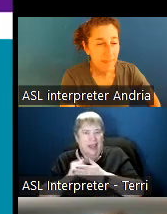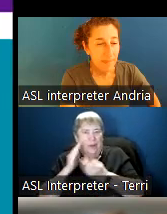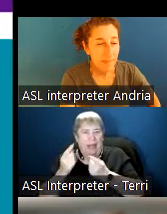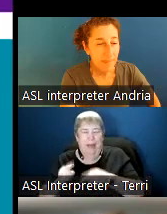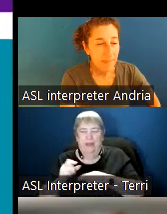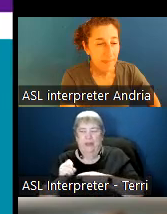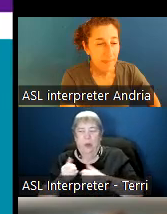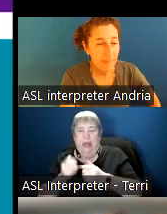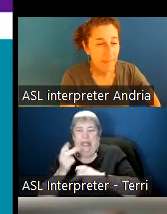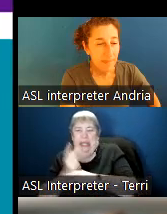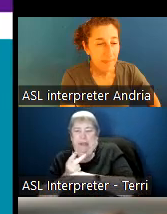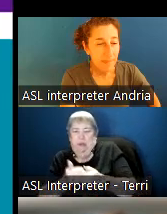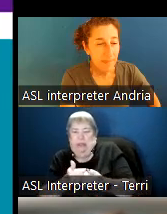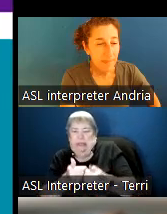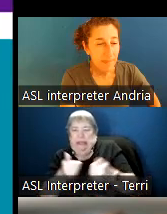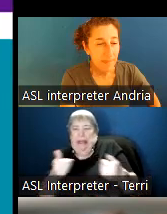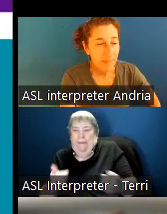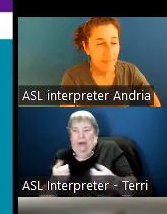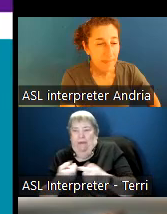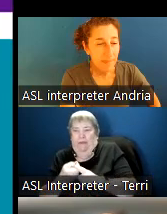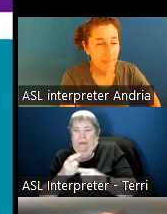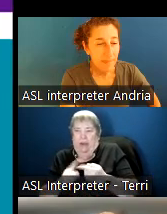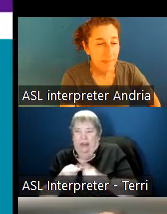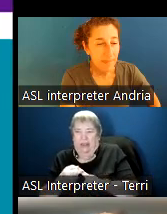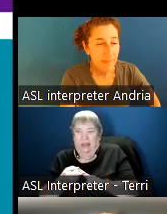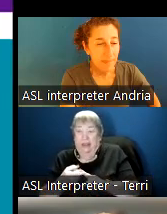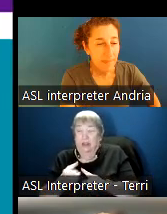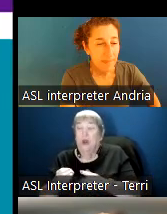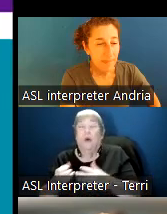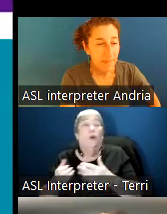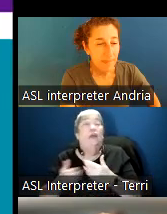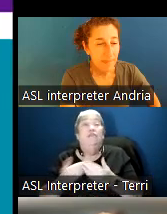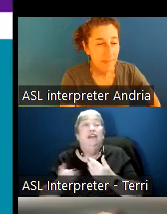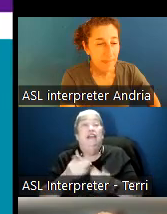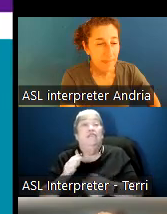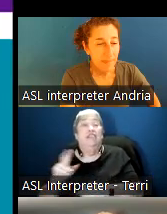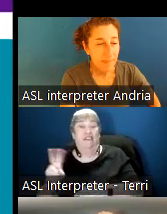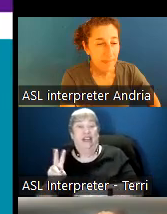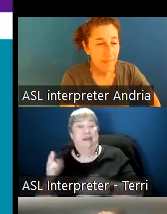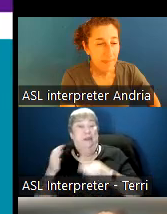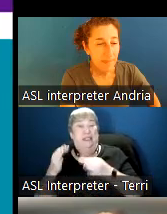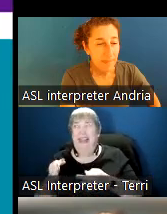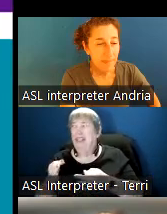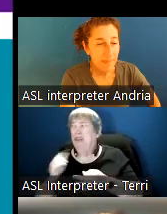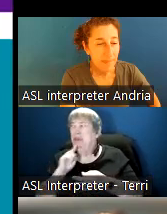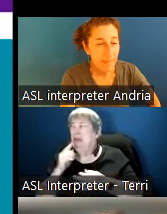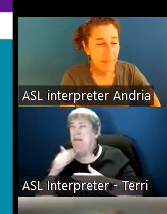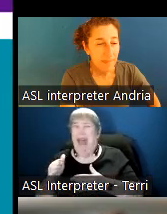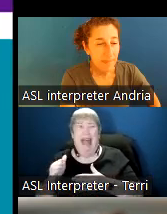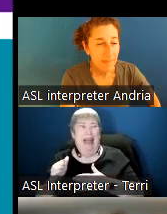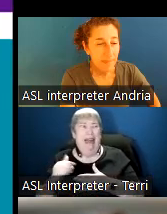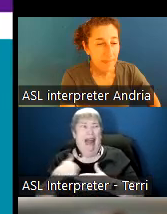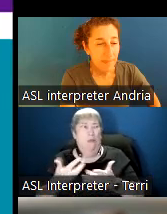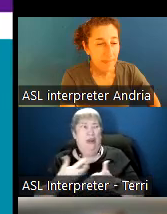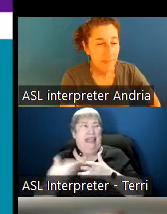like, even if you decided that things were bad and you wanted to leave, you'd have nowhere to go.